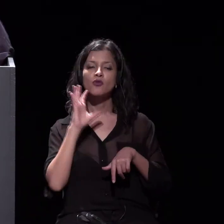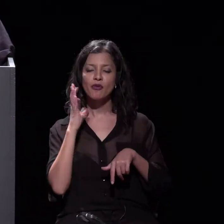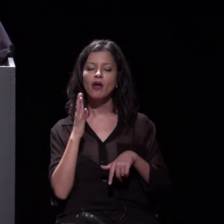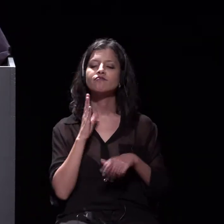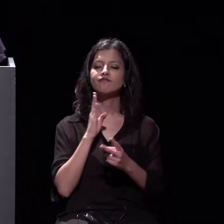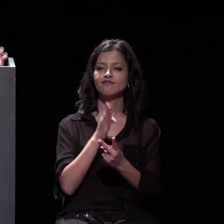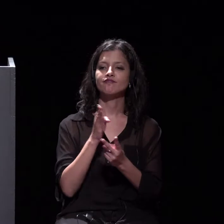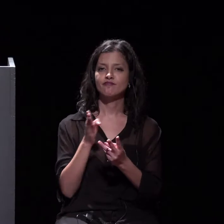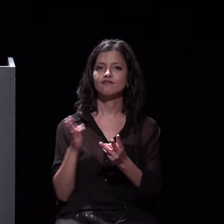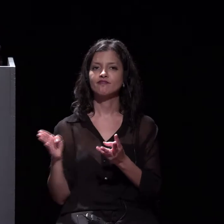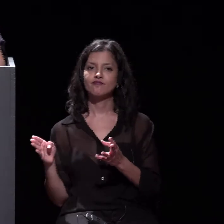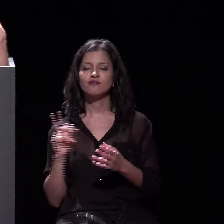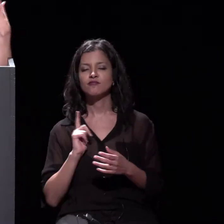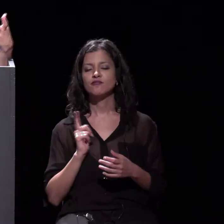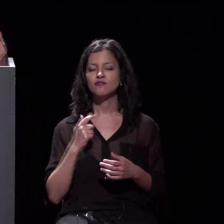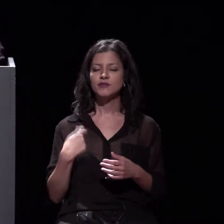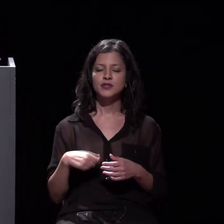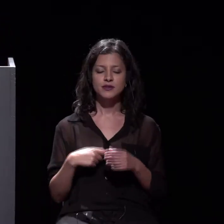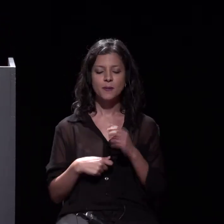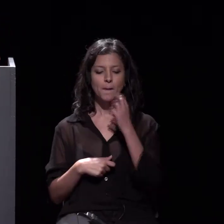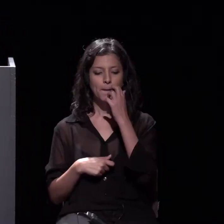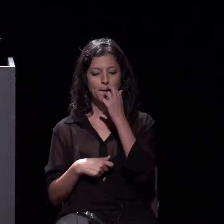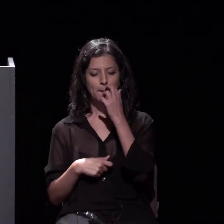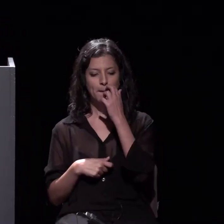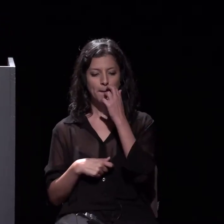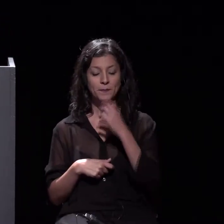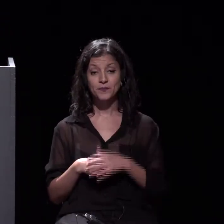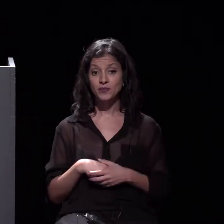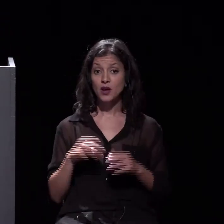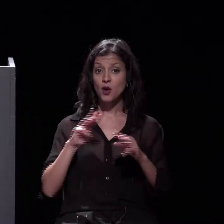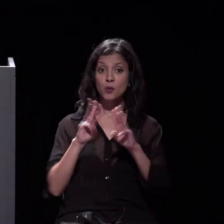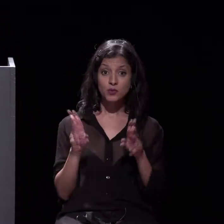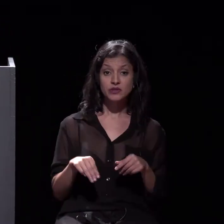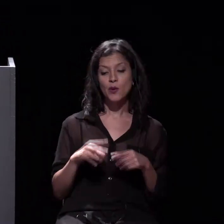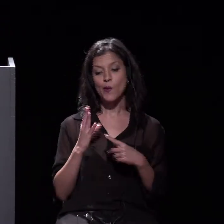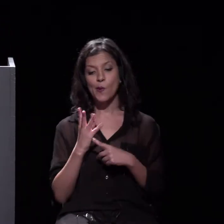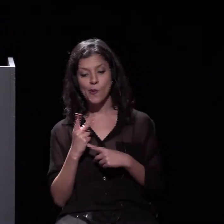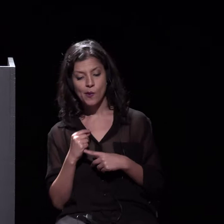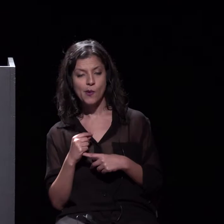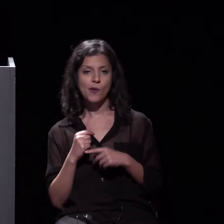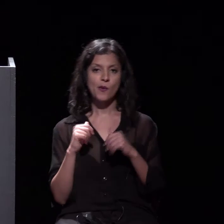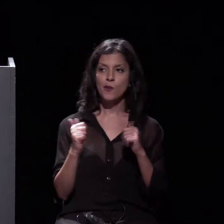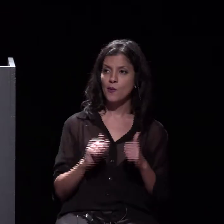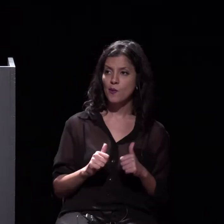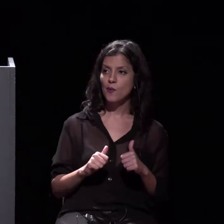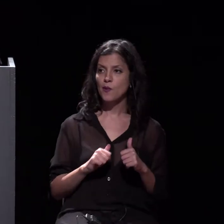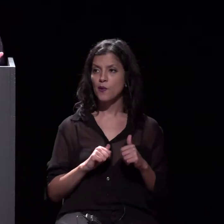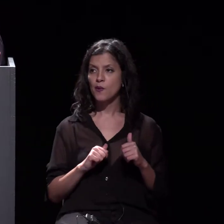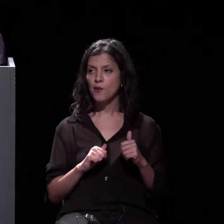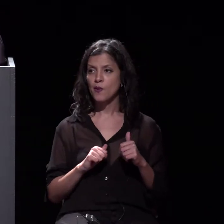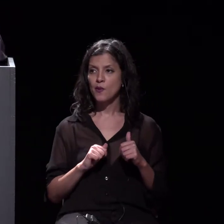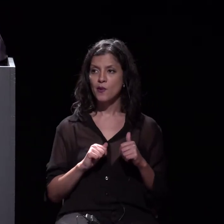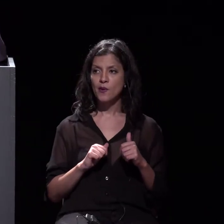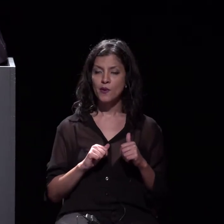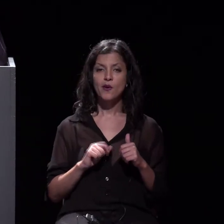museum's objects, and for some speakers, this was a logical conclusion, perhaps we don't need a collection anymore. That's not what museums are about.